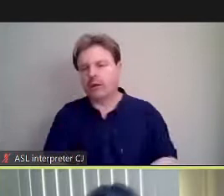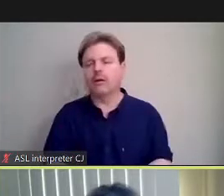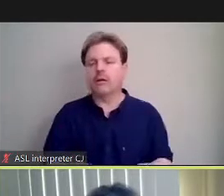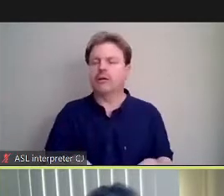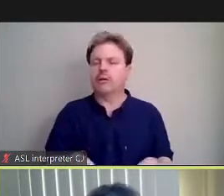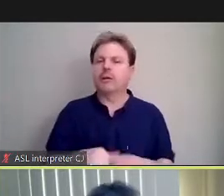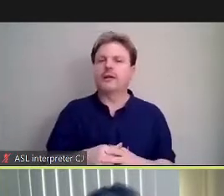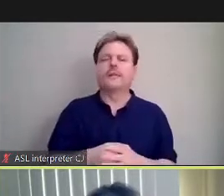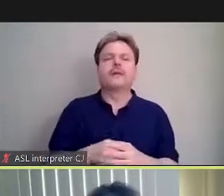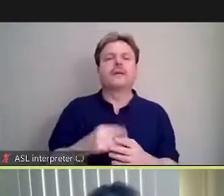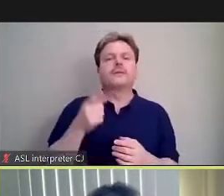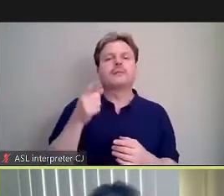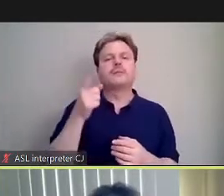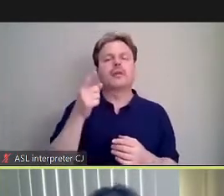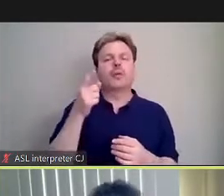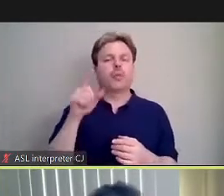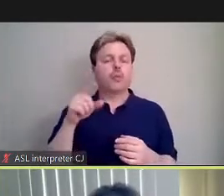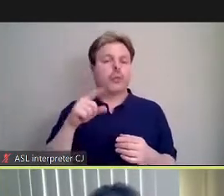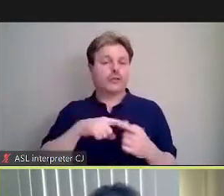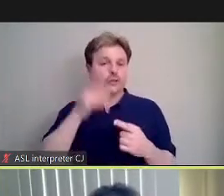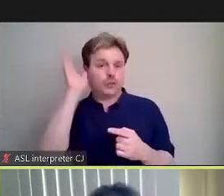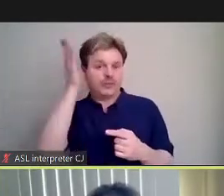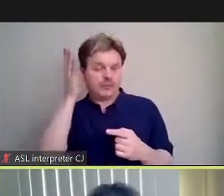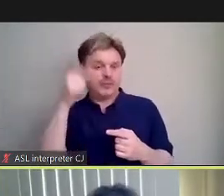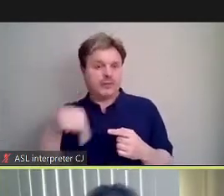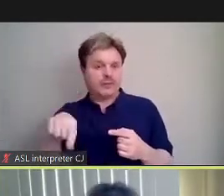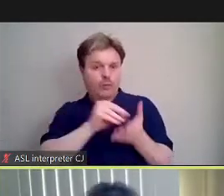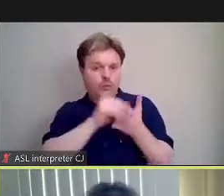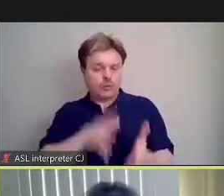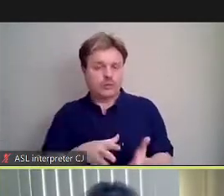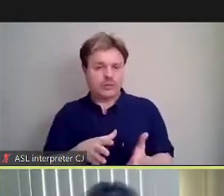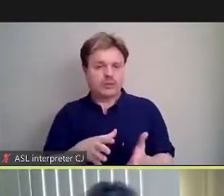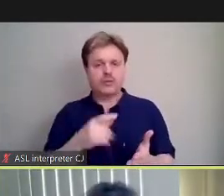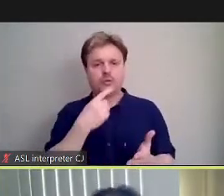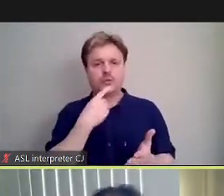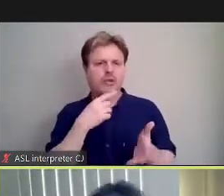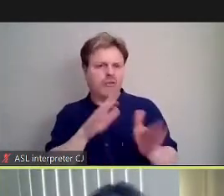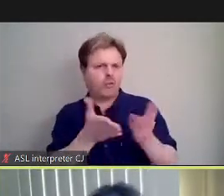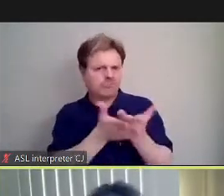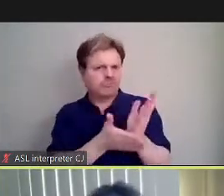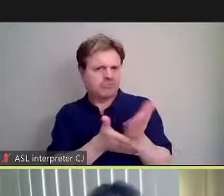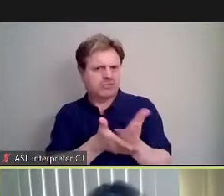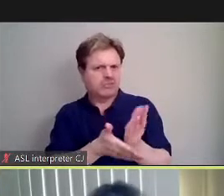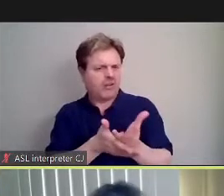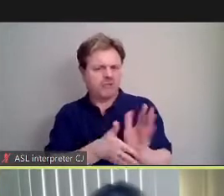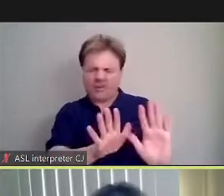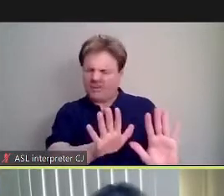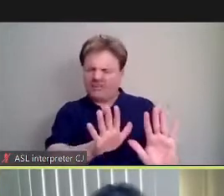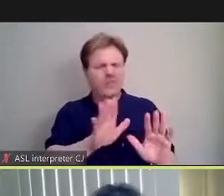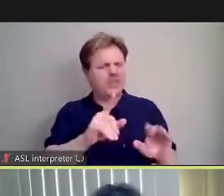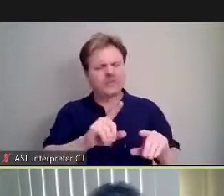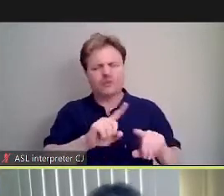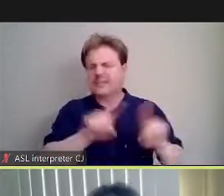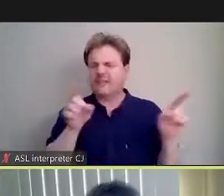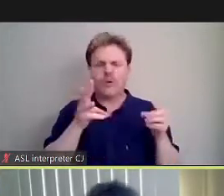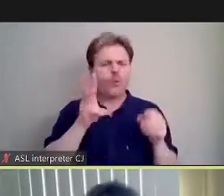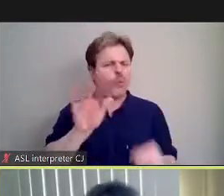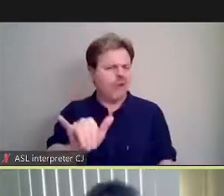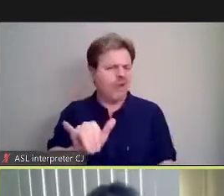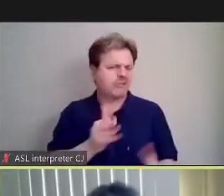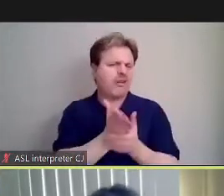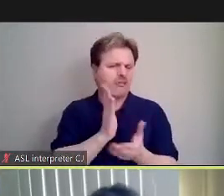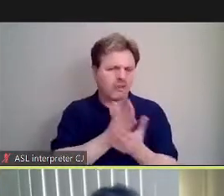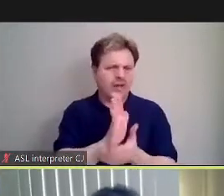when you speak to students and say, it's all right, you know, we can do this differently. Sometimes they're